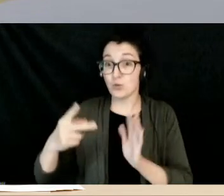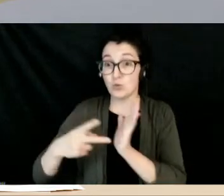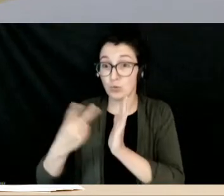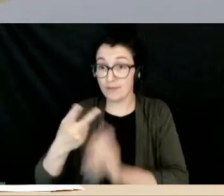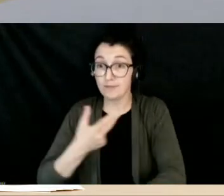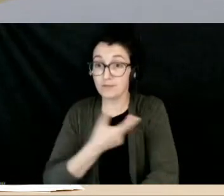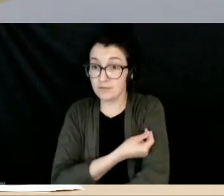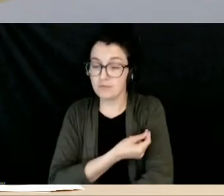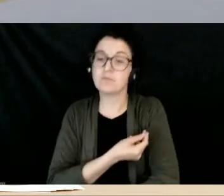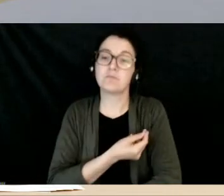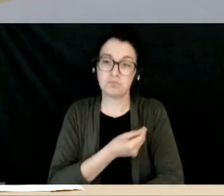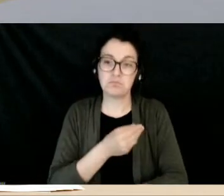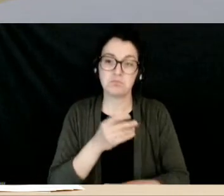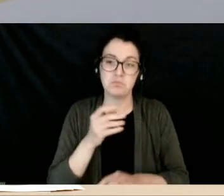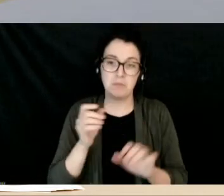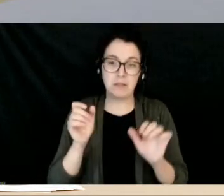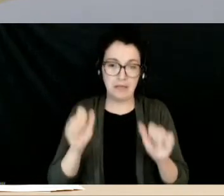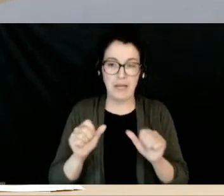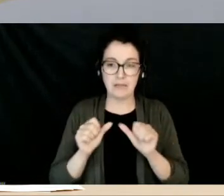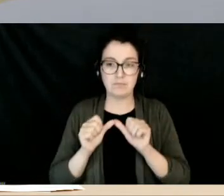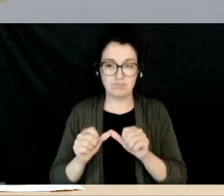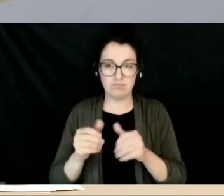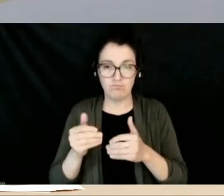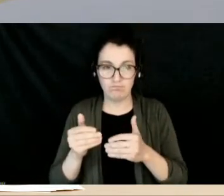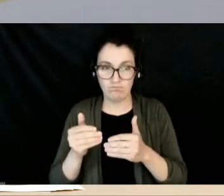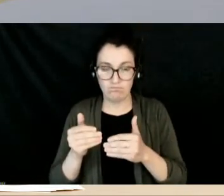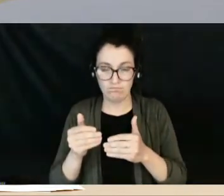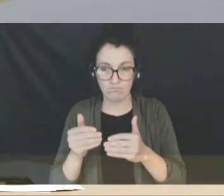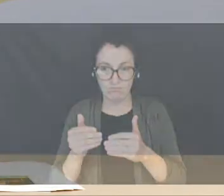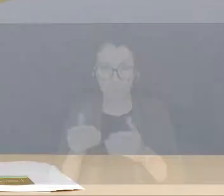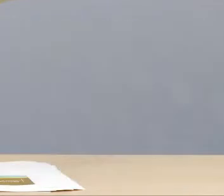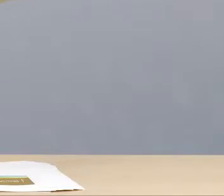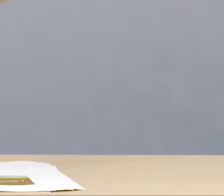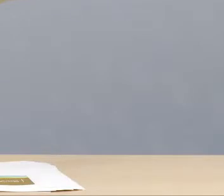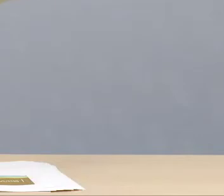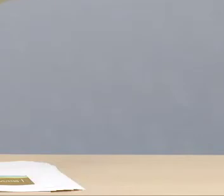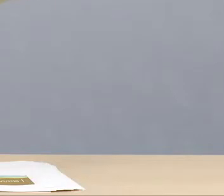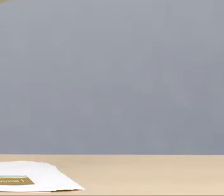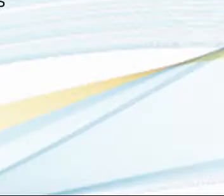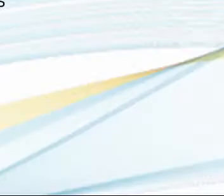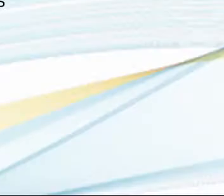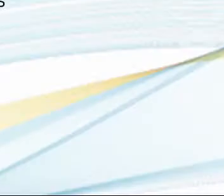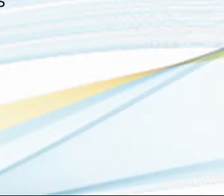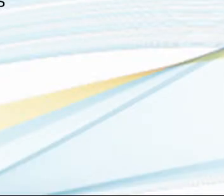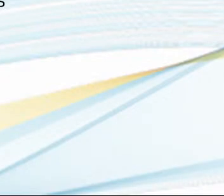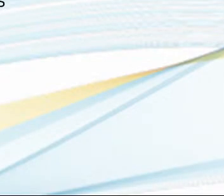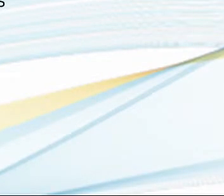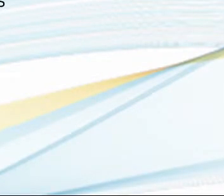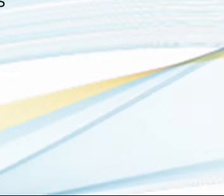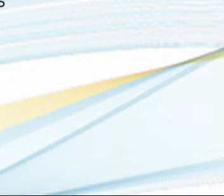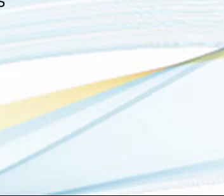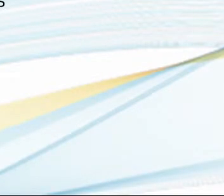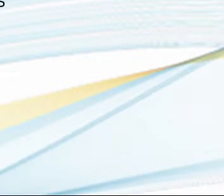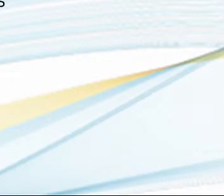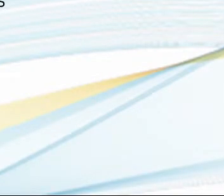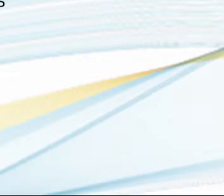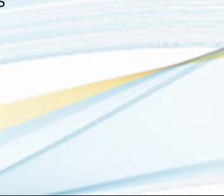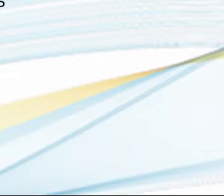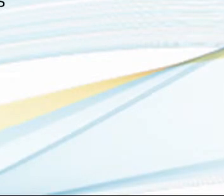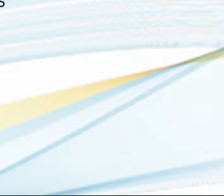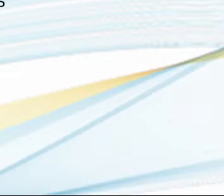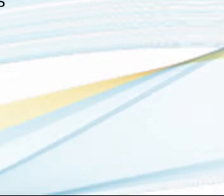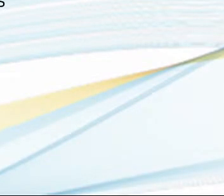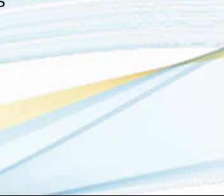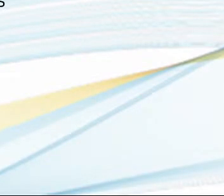we will lift many of our public health measures. So no personal gathering